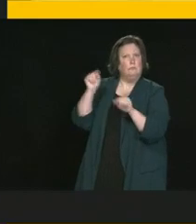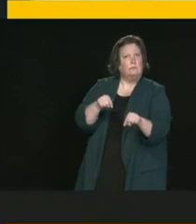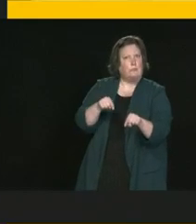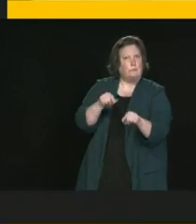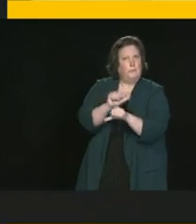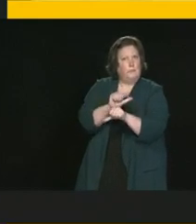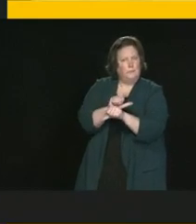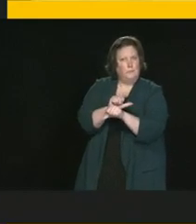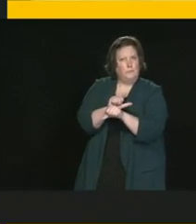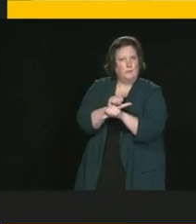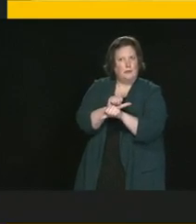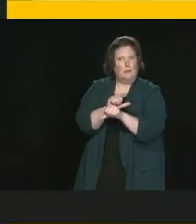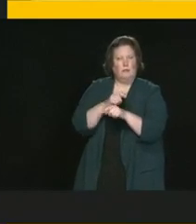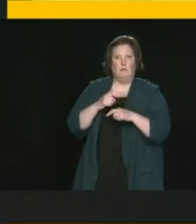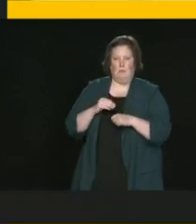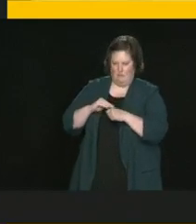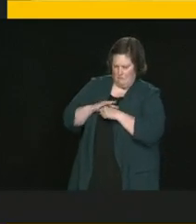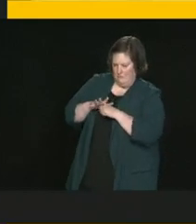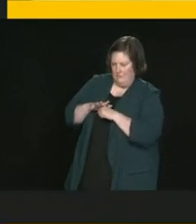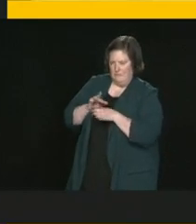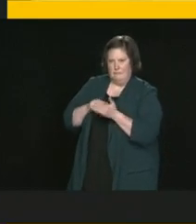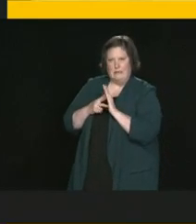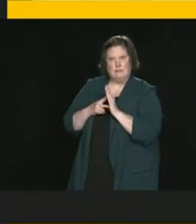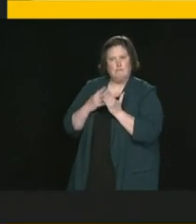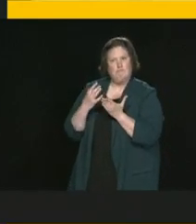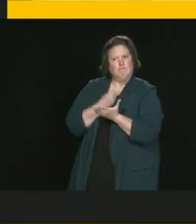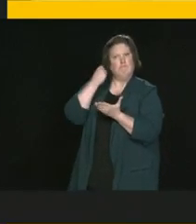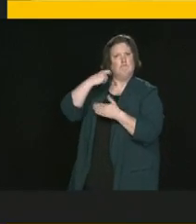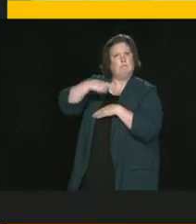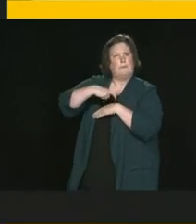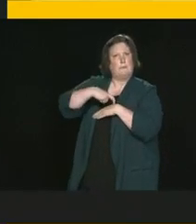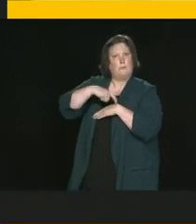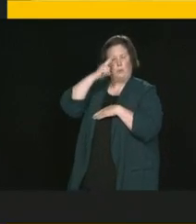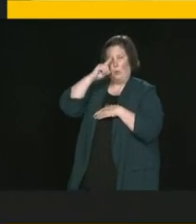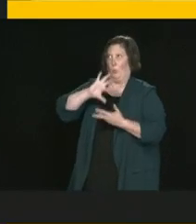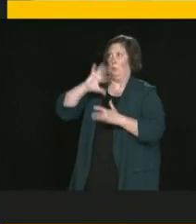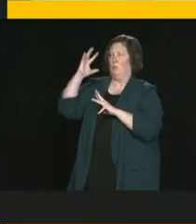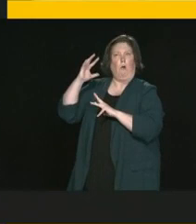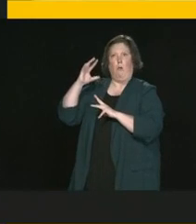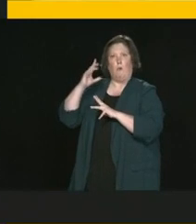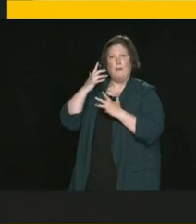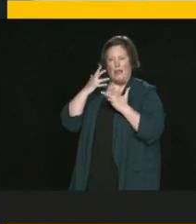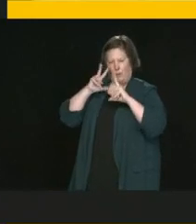think about how we can reimagine a system where we